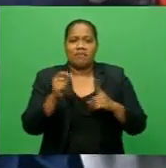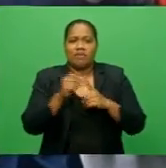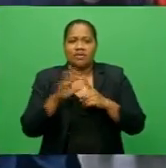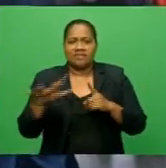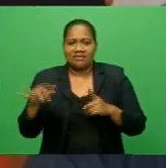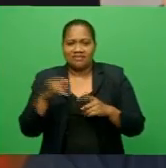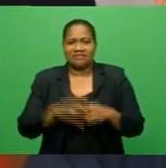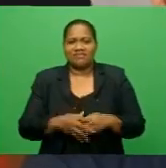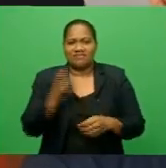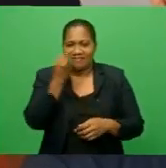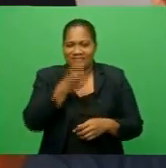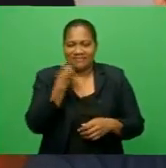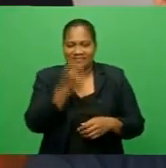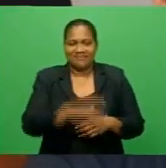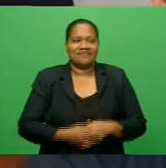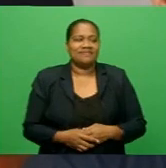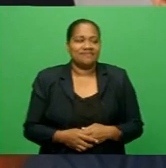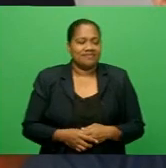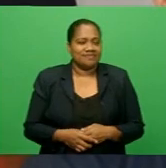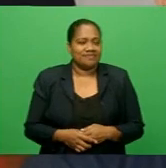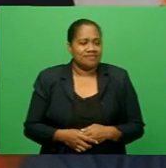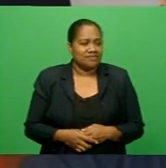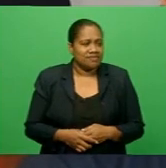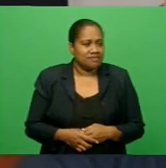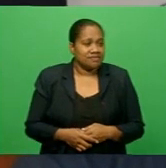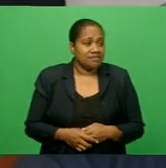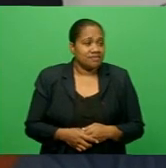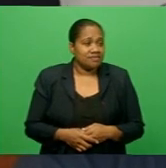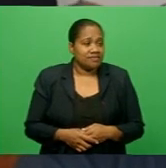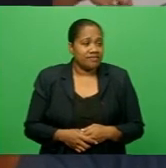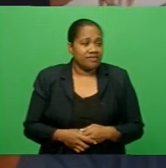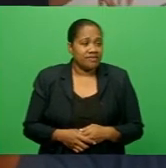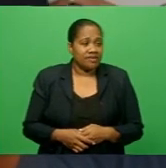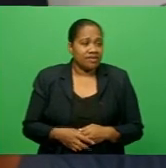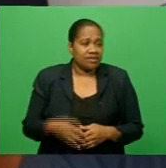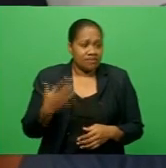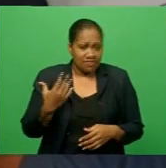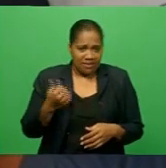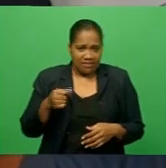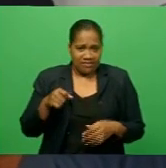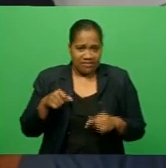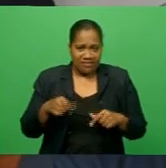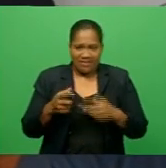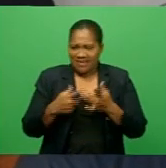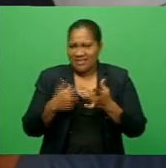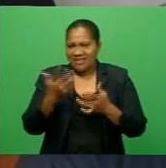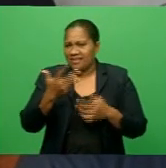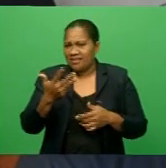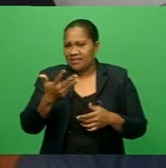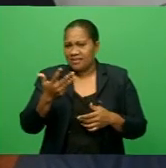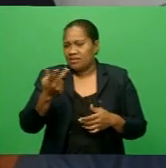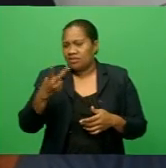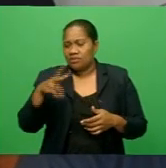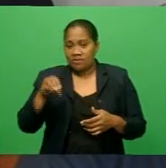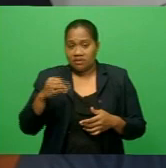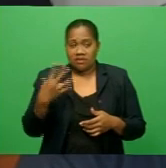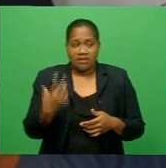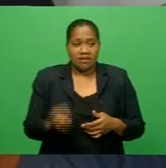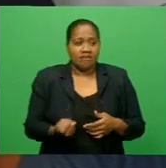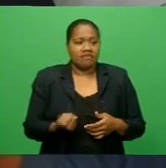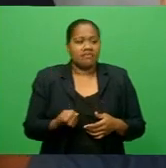business. The 6 experienced ones, the other 19 or 20 we have, they come